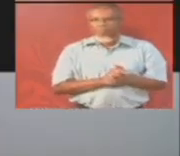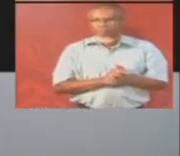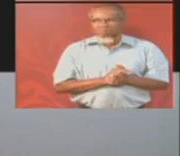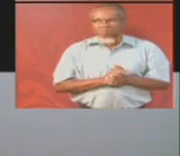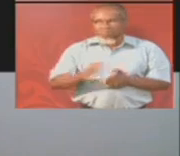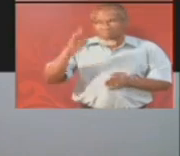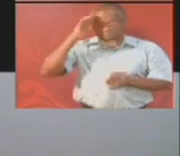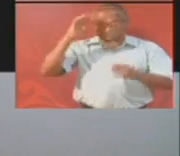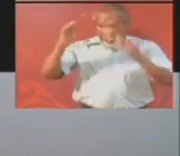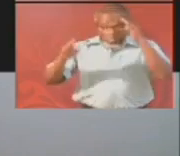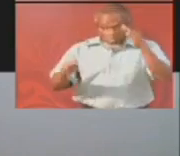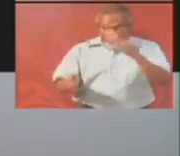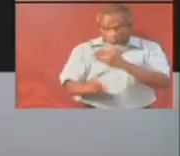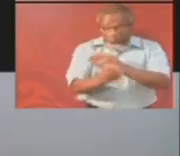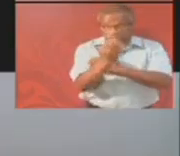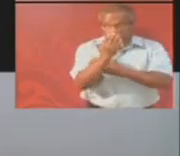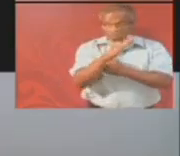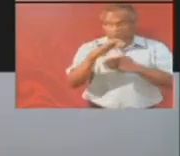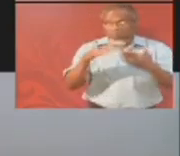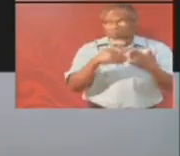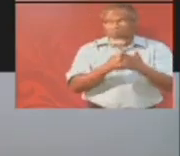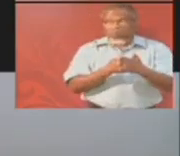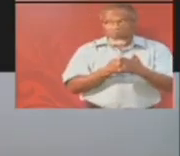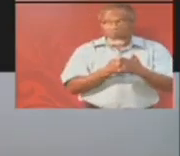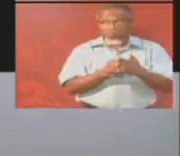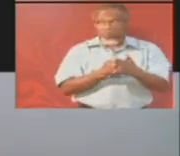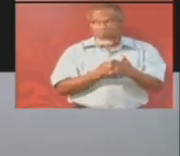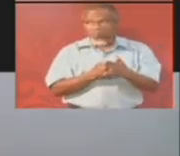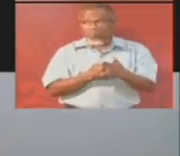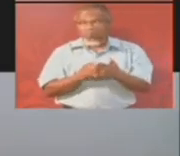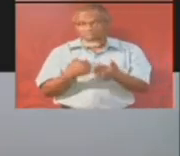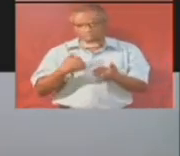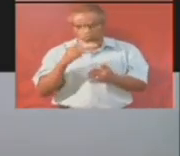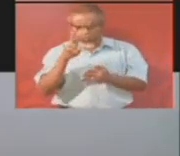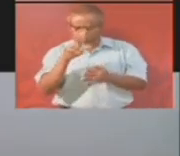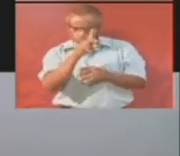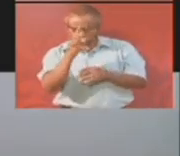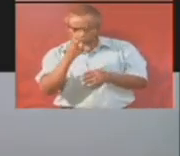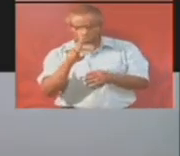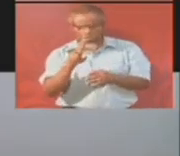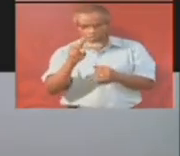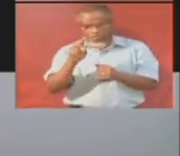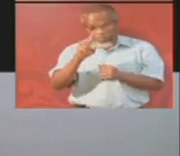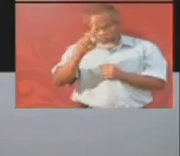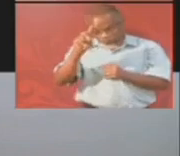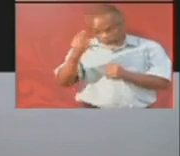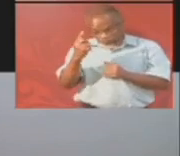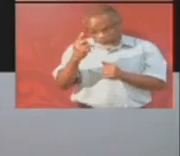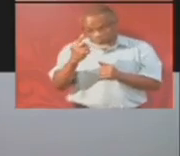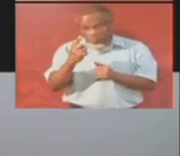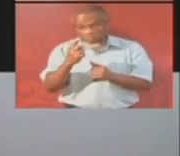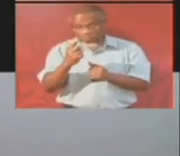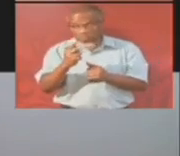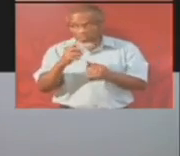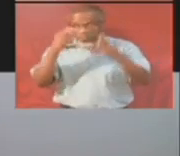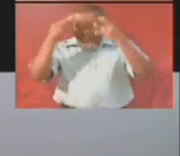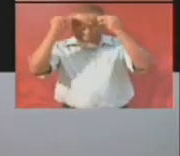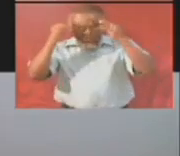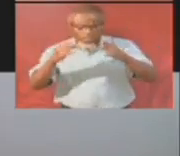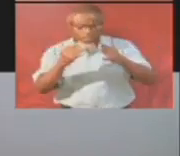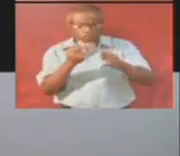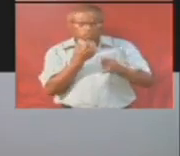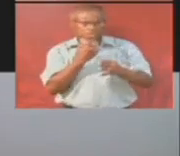Hi, good morning, everyone. Bina Mahes, IETV News. I have two quick questions. My first question is to the minister. Minister, I know last week you